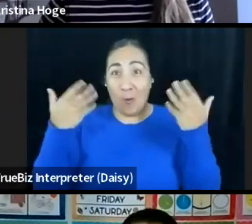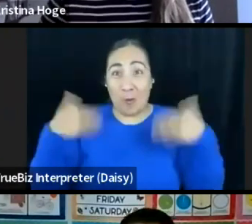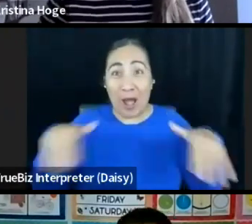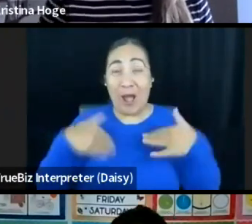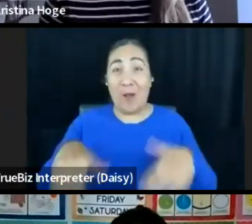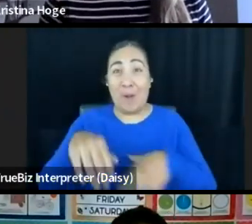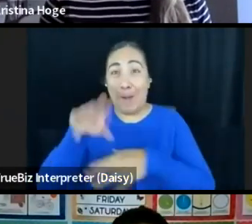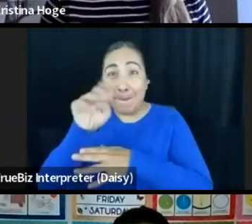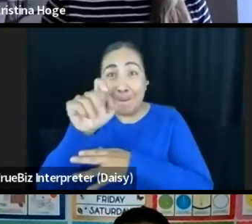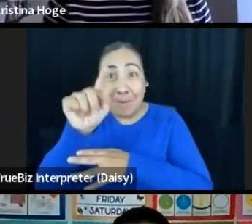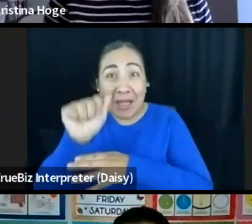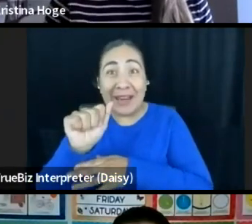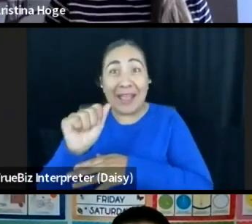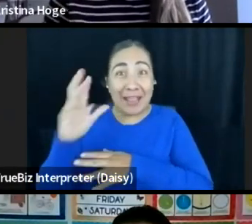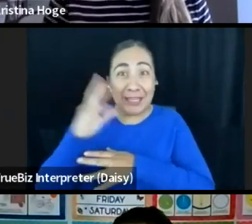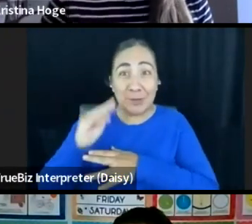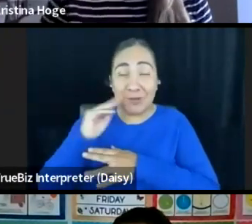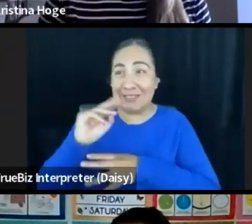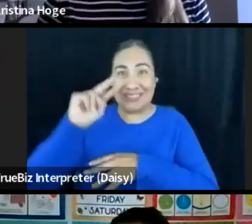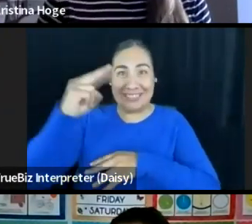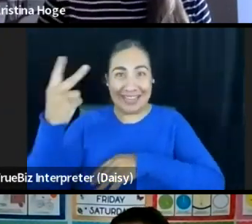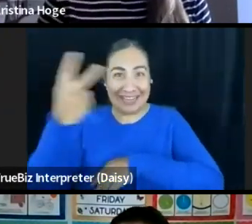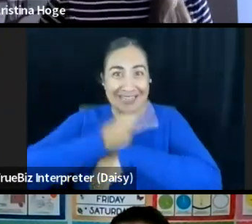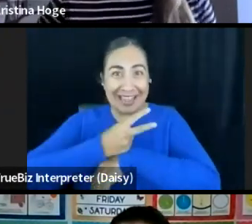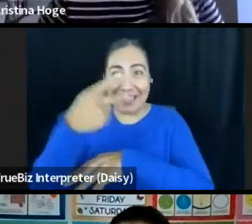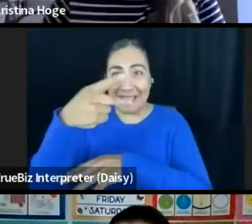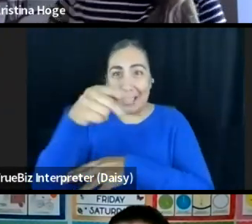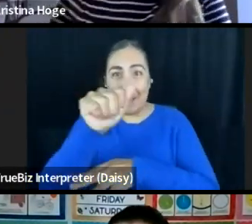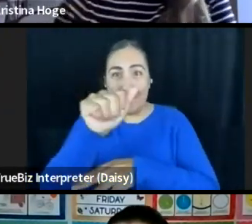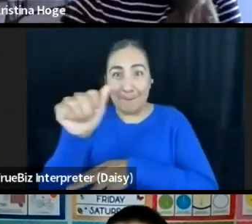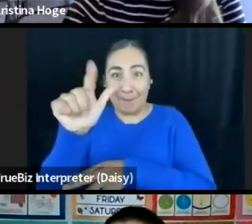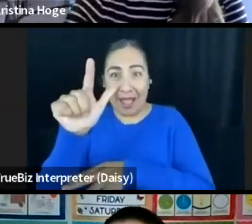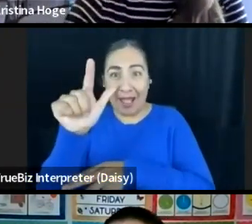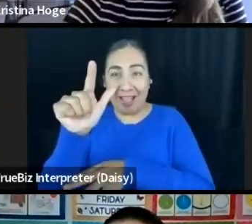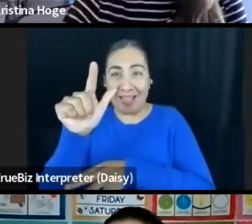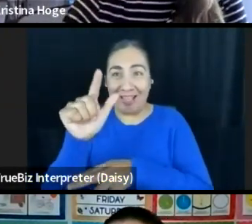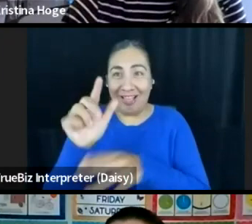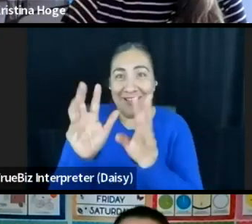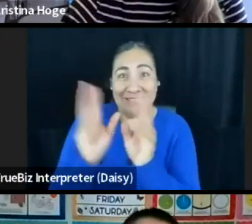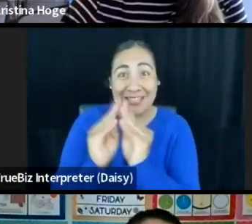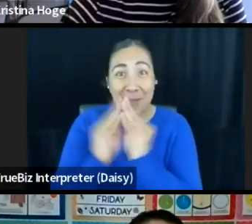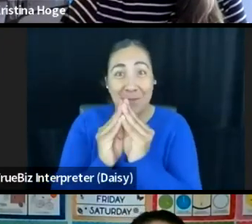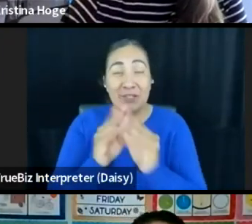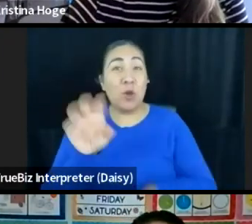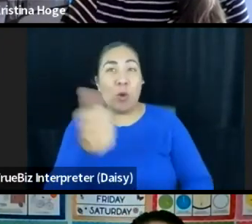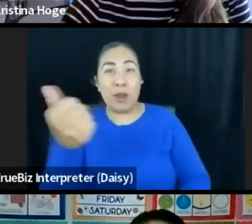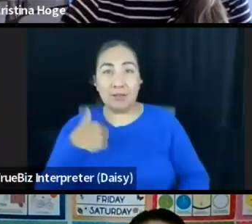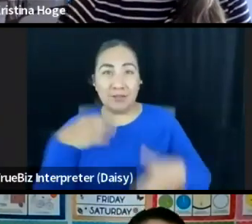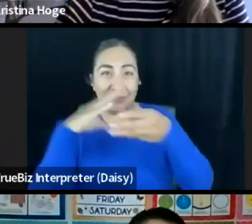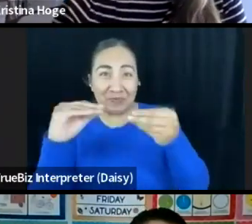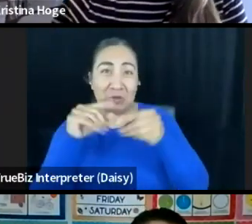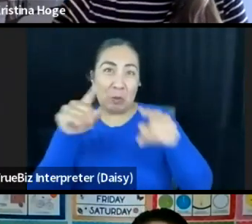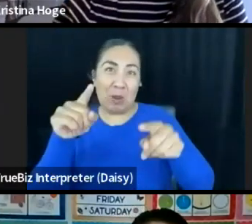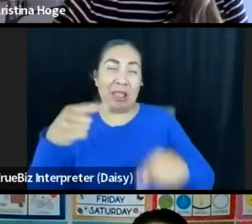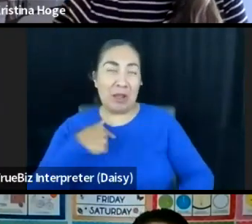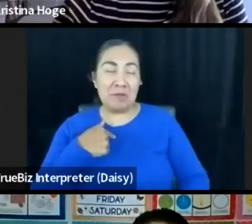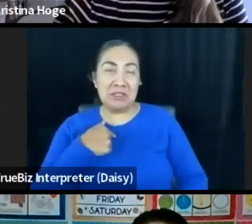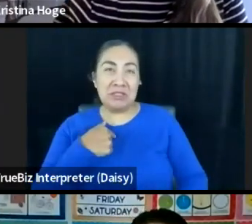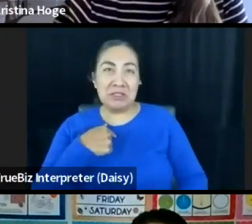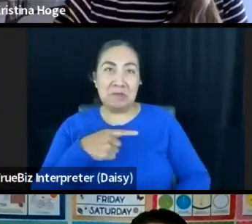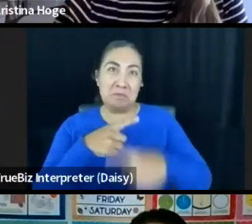of the PAAL Summit. How extraordinary. What else I said while I was muted by